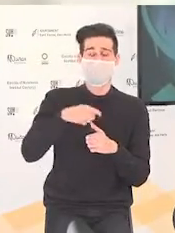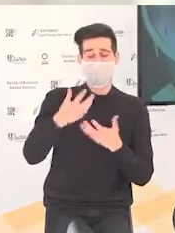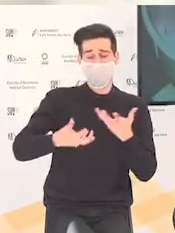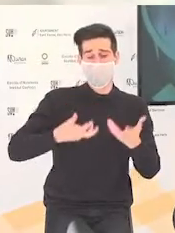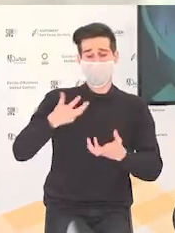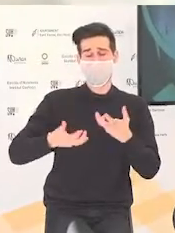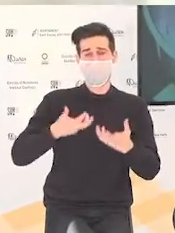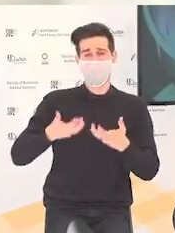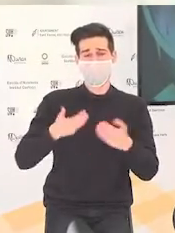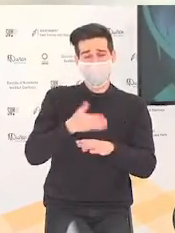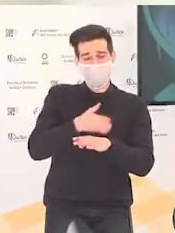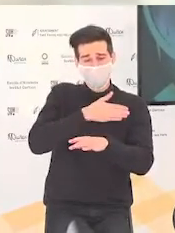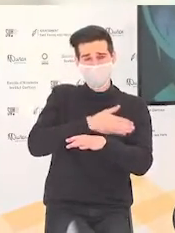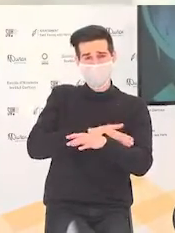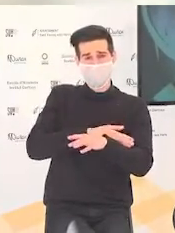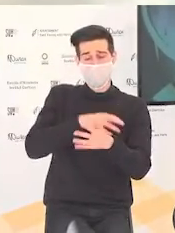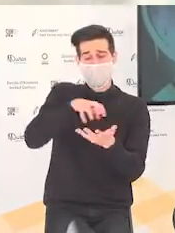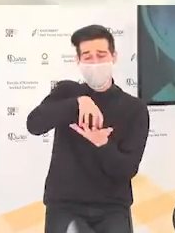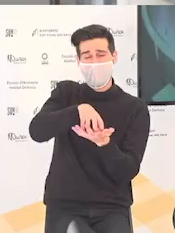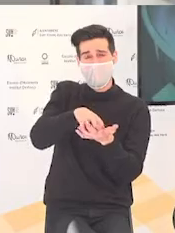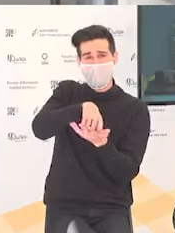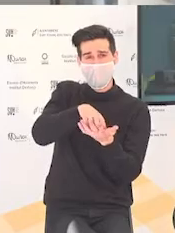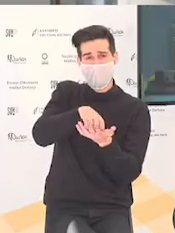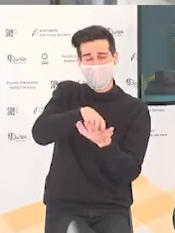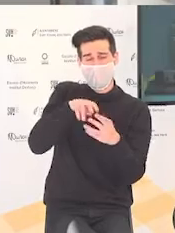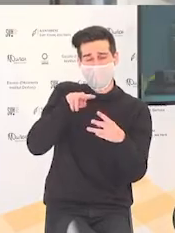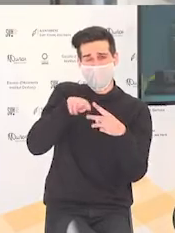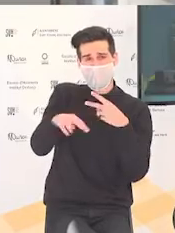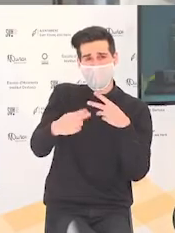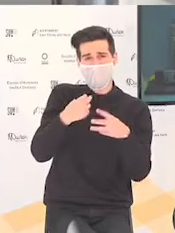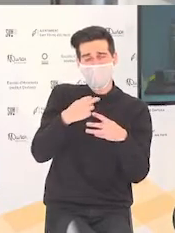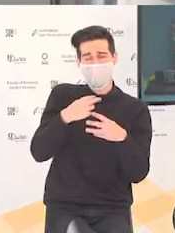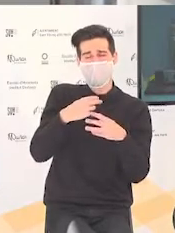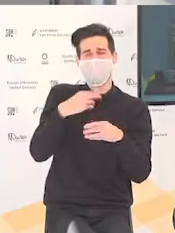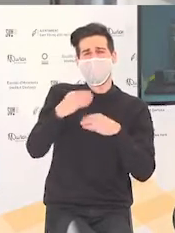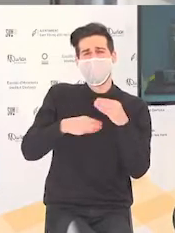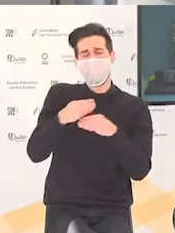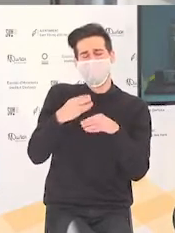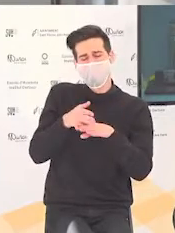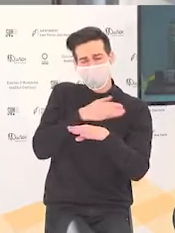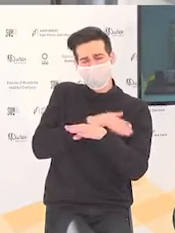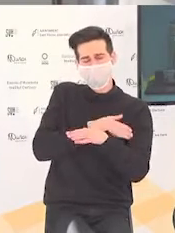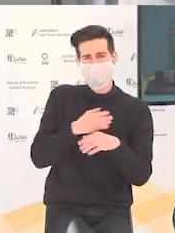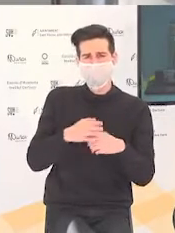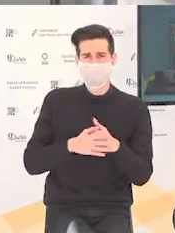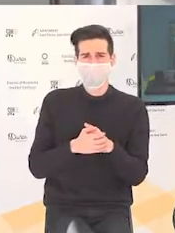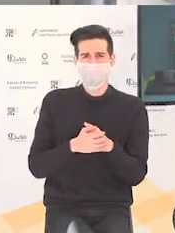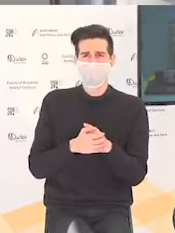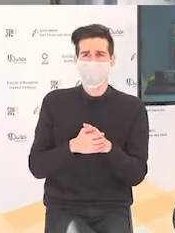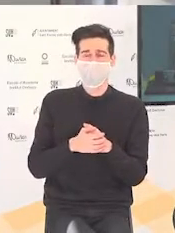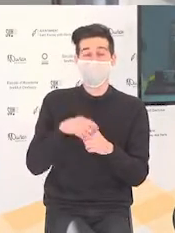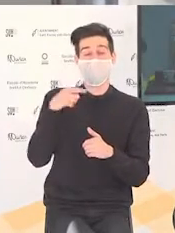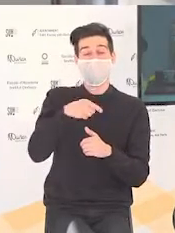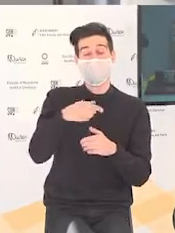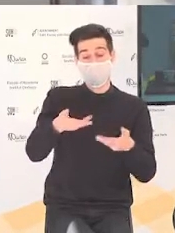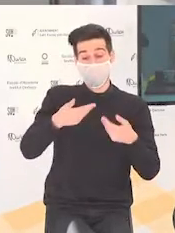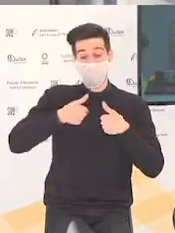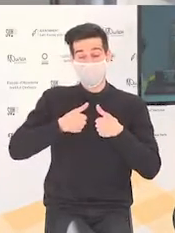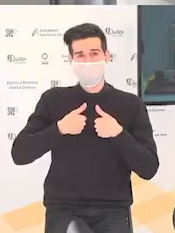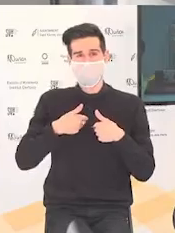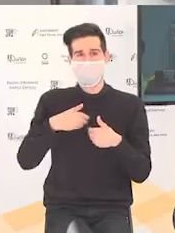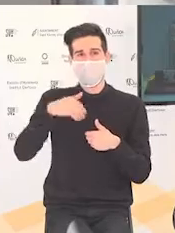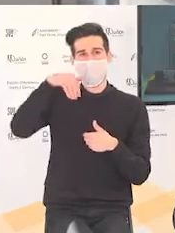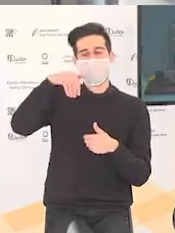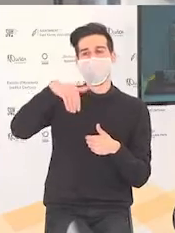lo he pre-gelatinizado primero. That's helping for my meringue to stay nice and round. Eso ayuda a que mi merengue pues tenga una